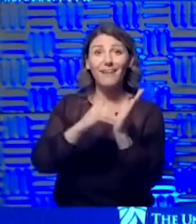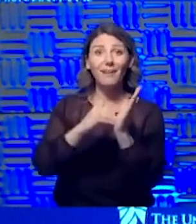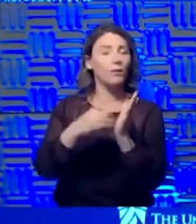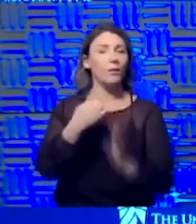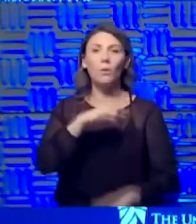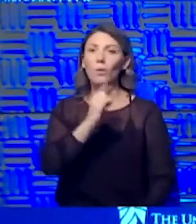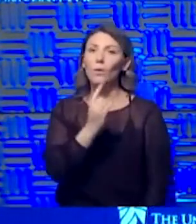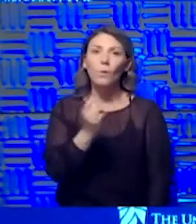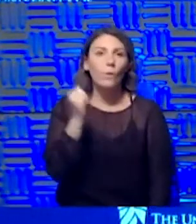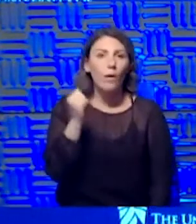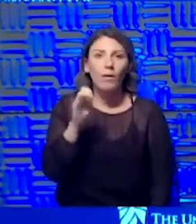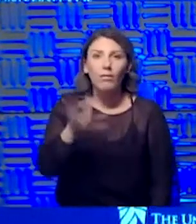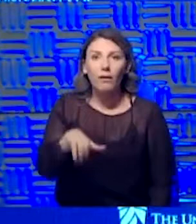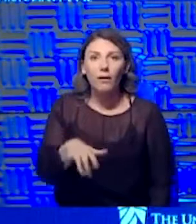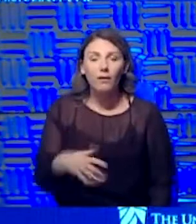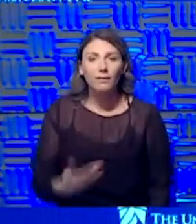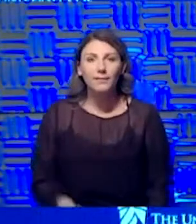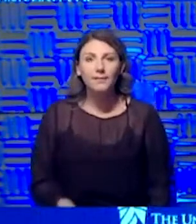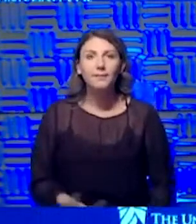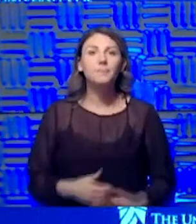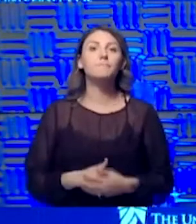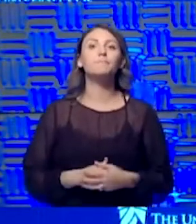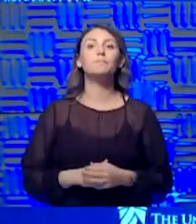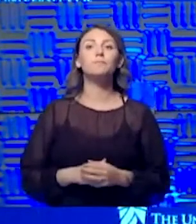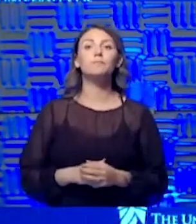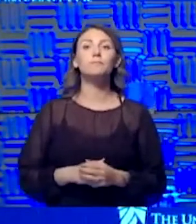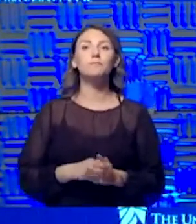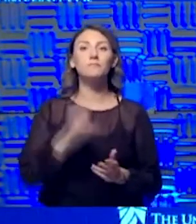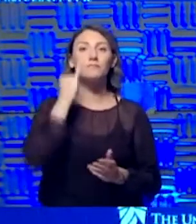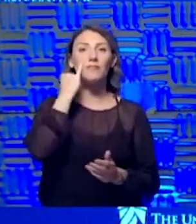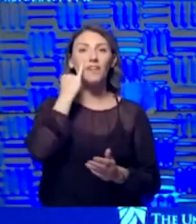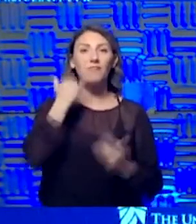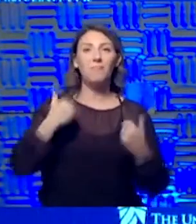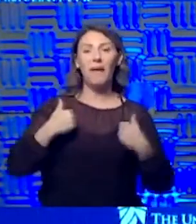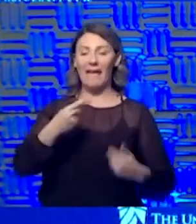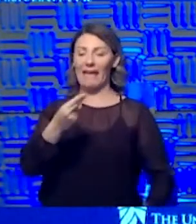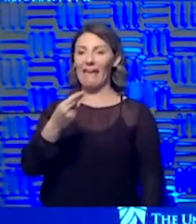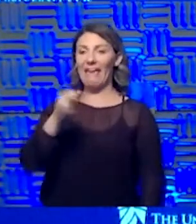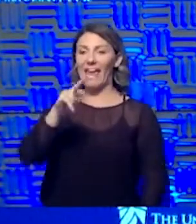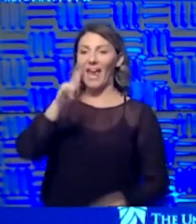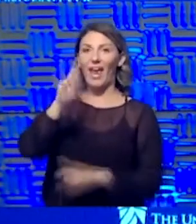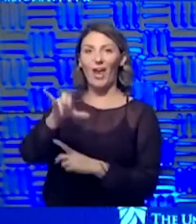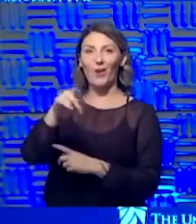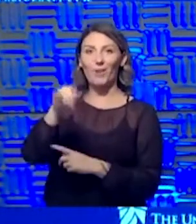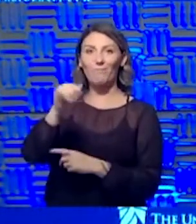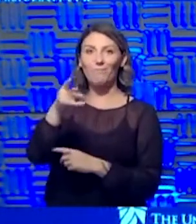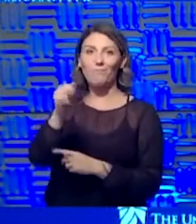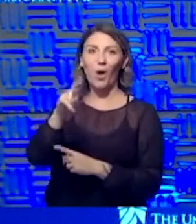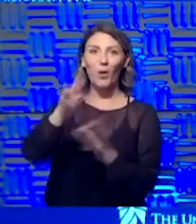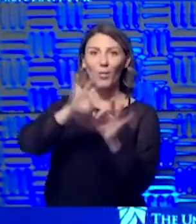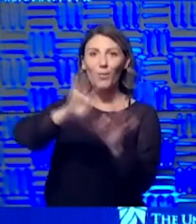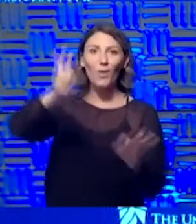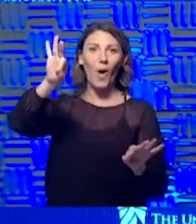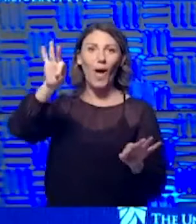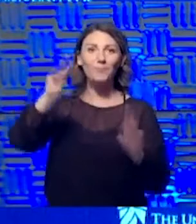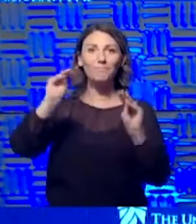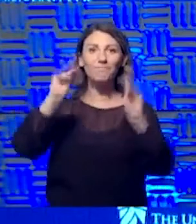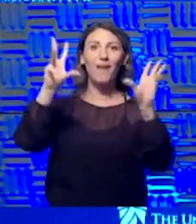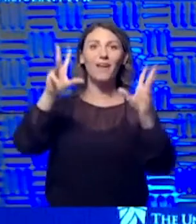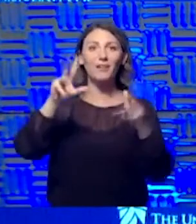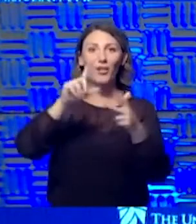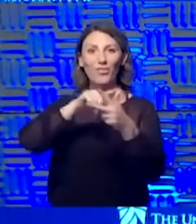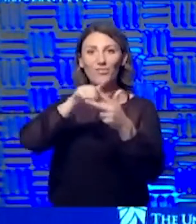that. So, you know, if I had my Harry Potter wand with me, we would have those three things,